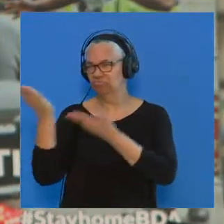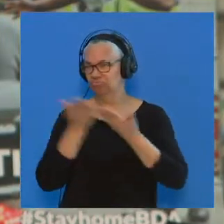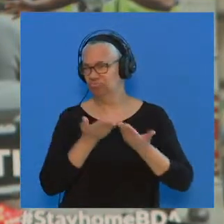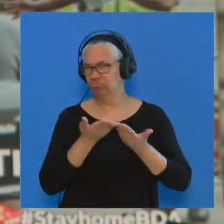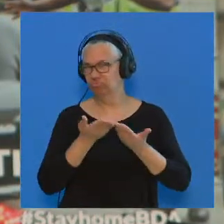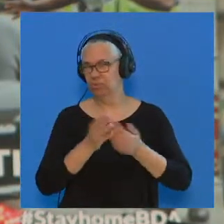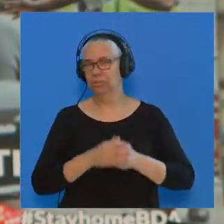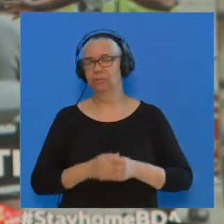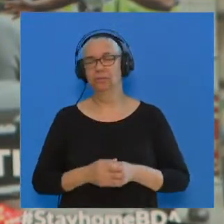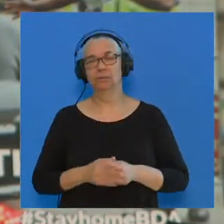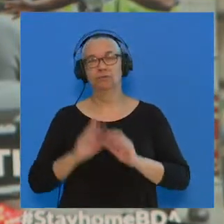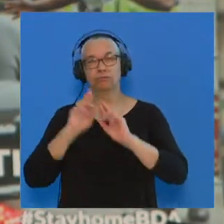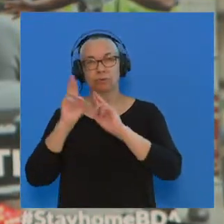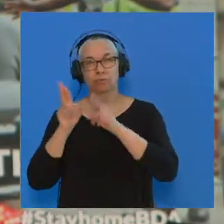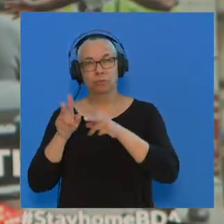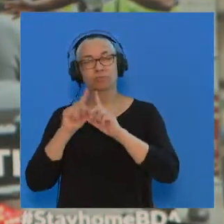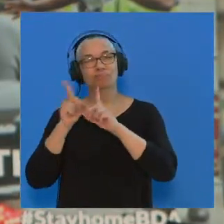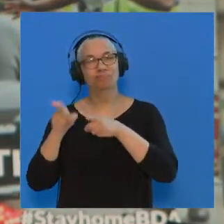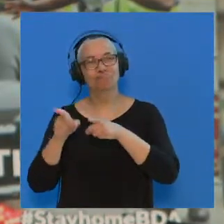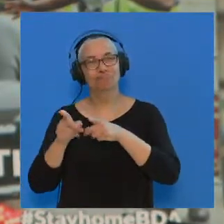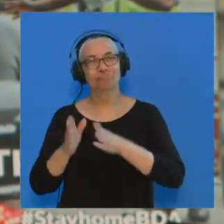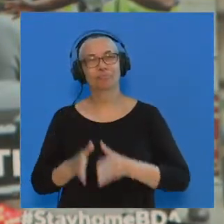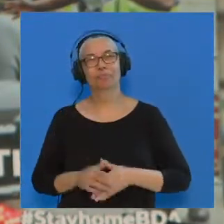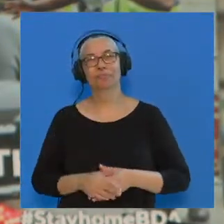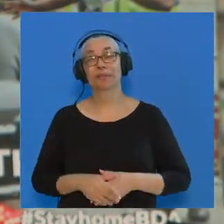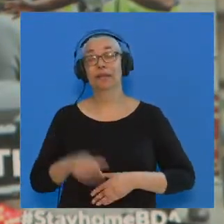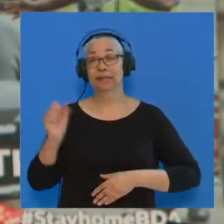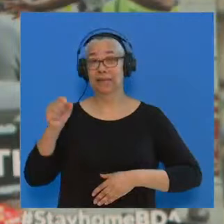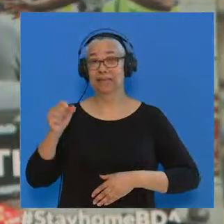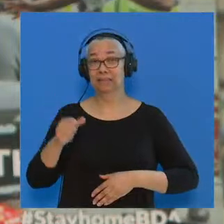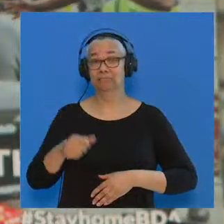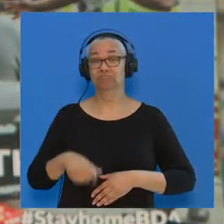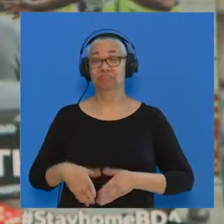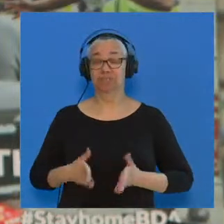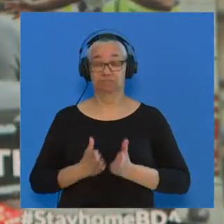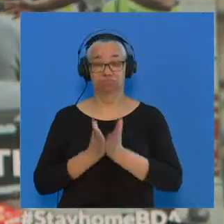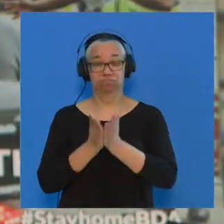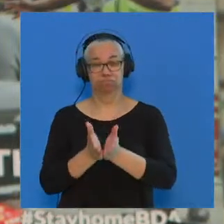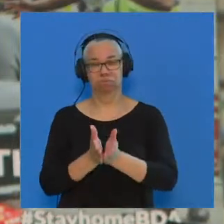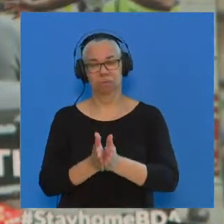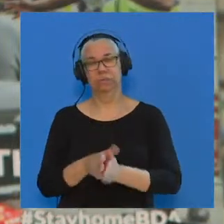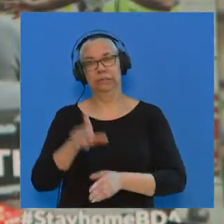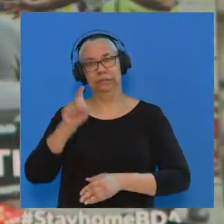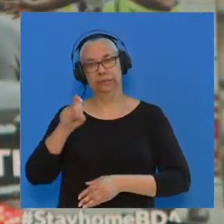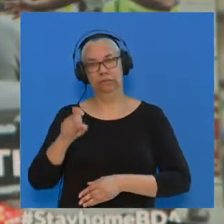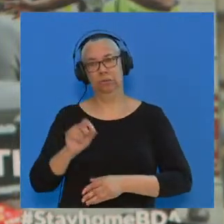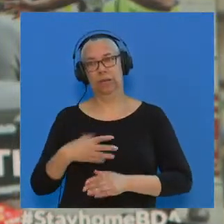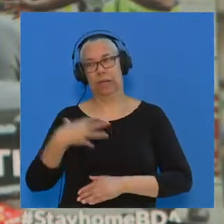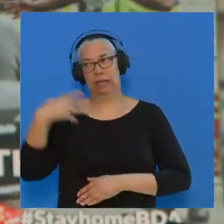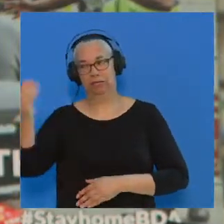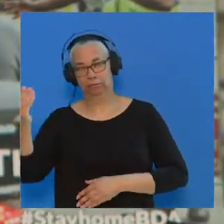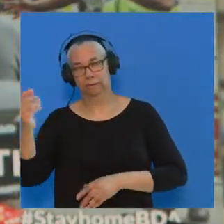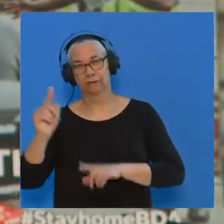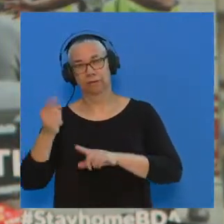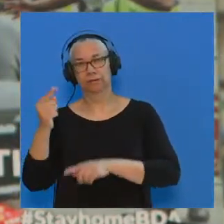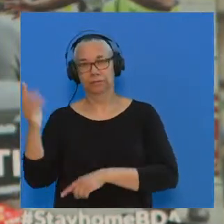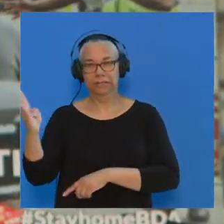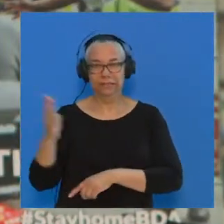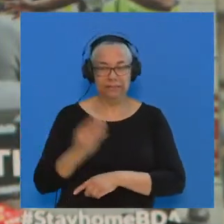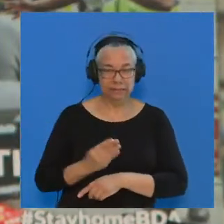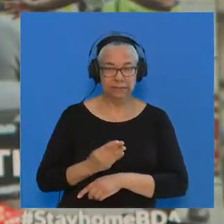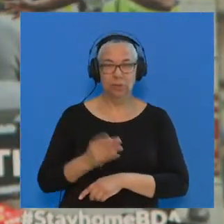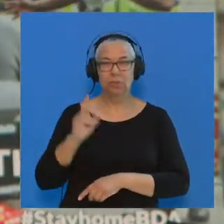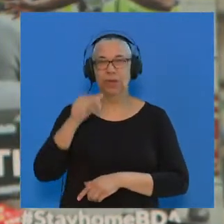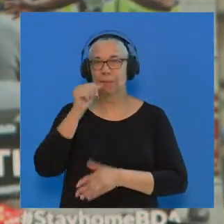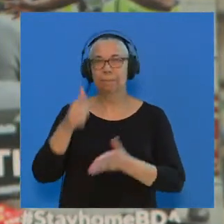There is in the main a cargo ship. Obviously, for the mail to go out on a cargo ship, Don, it would have to come in on a cargo ship, and so we're going to look at getting mail in by